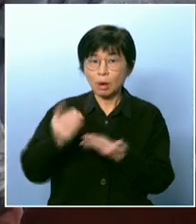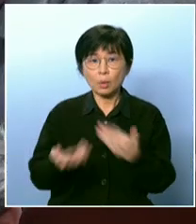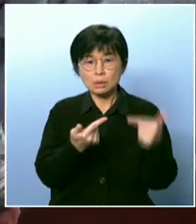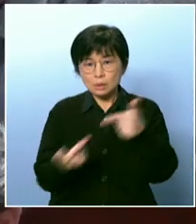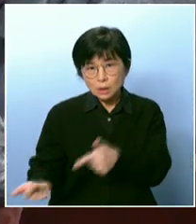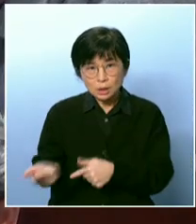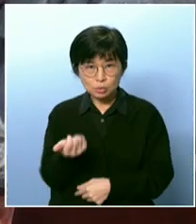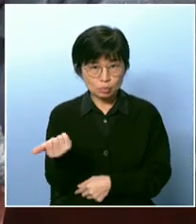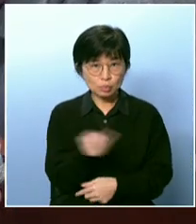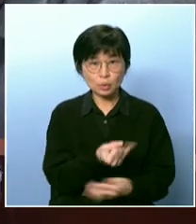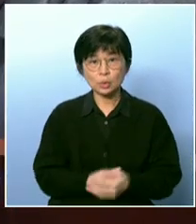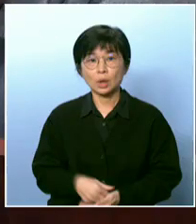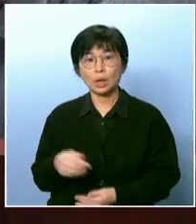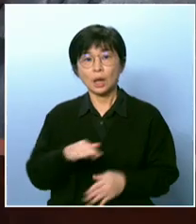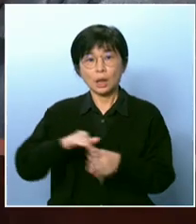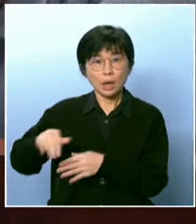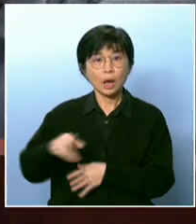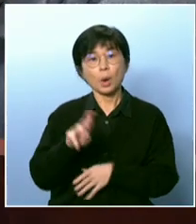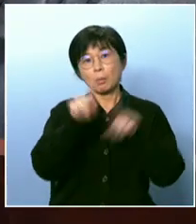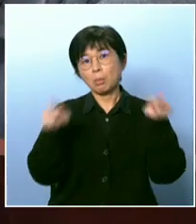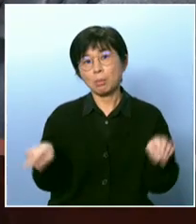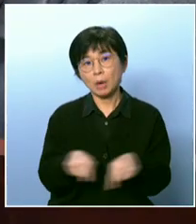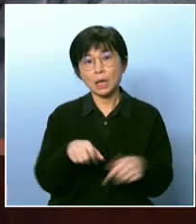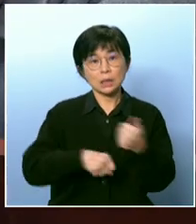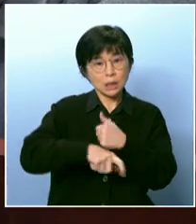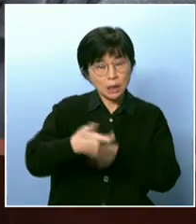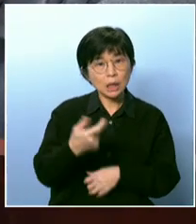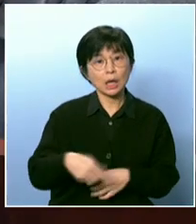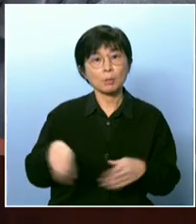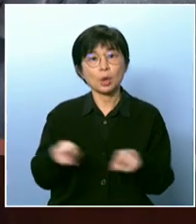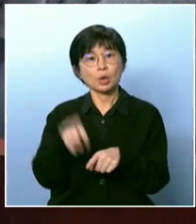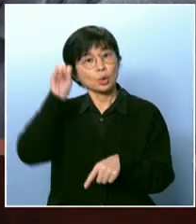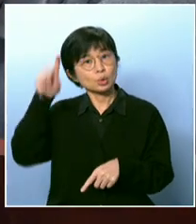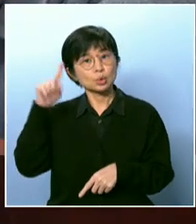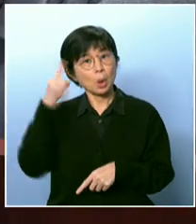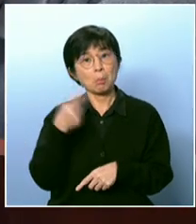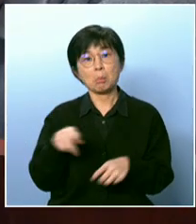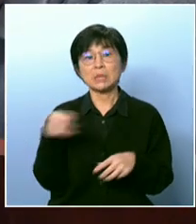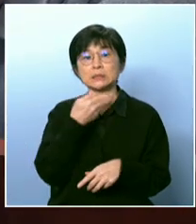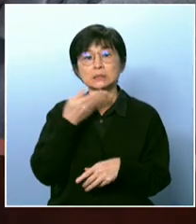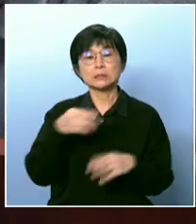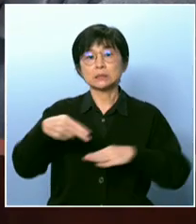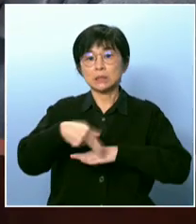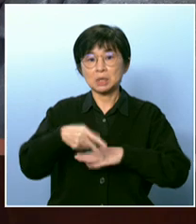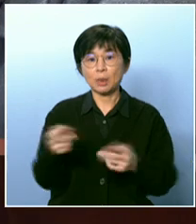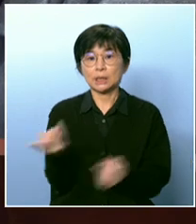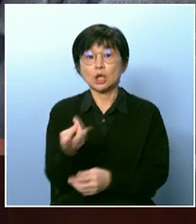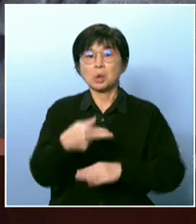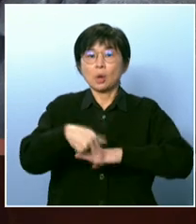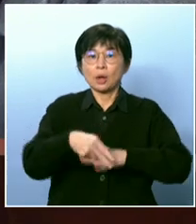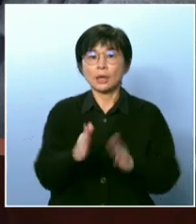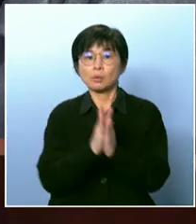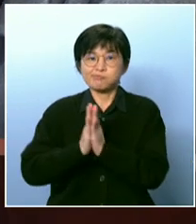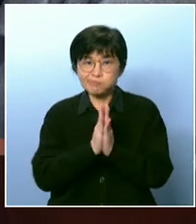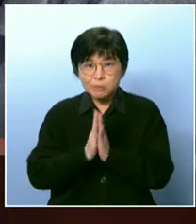And in turn, will that affect your approach towards this program? And the